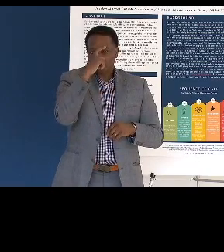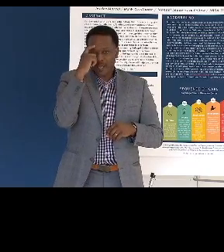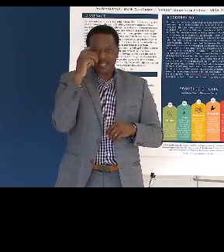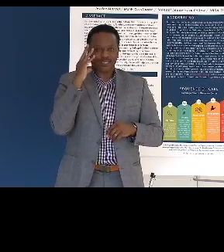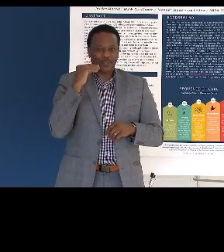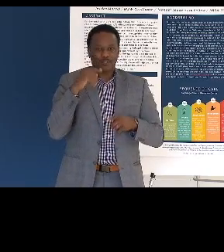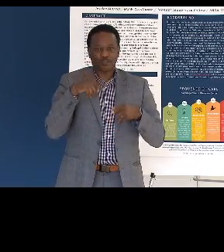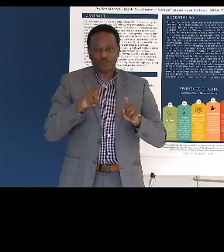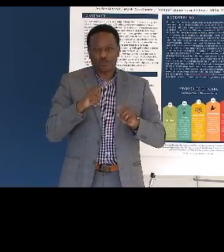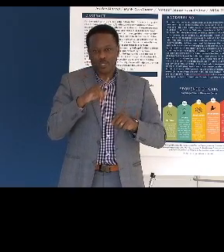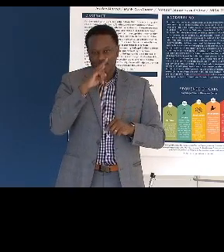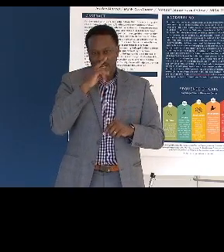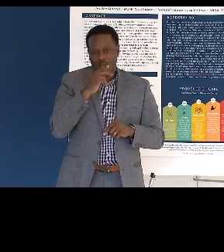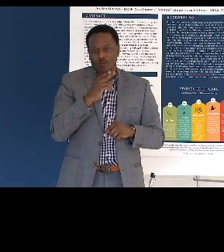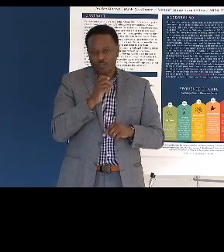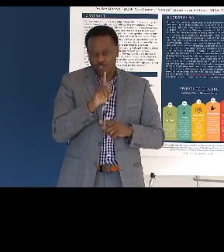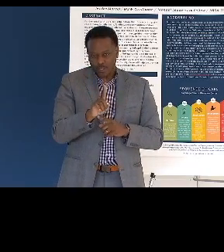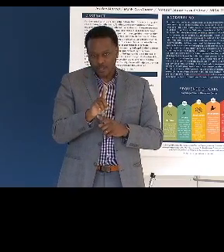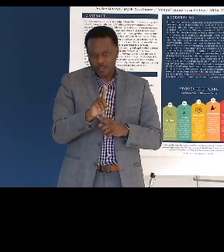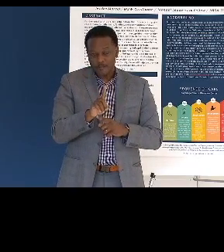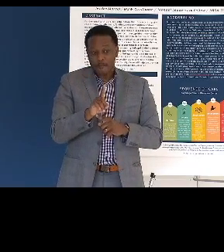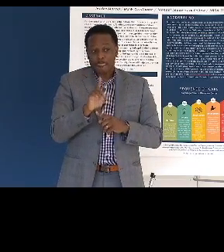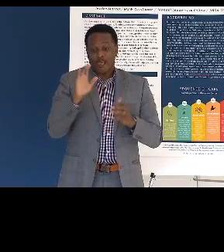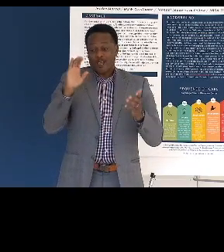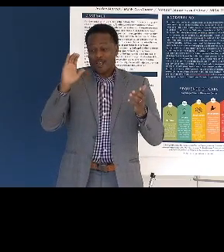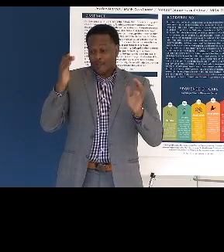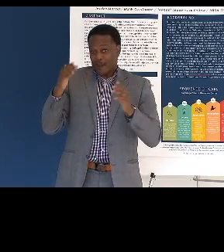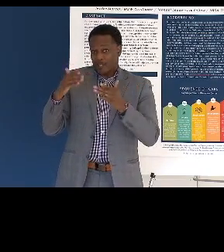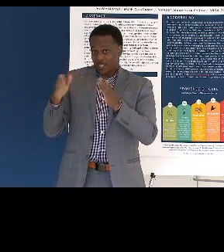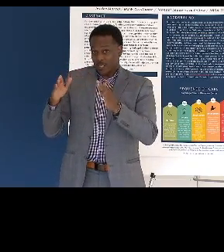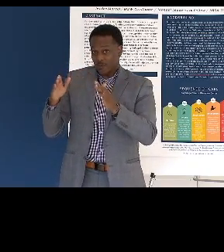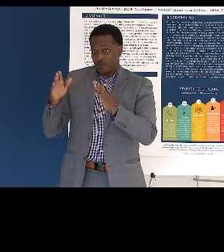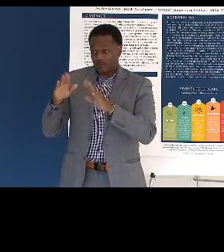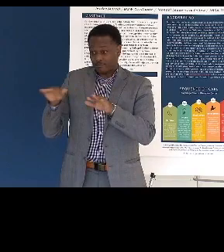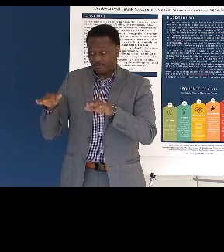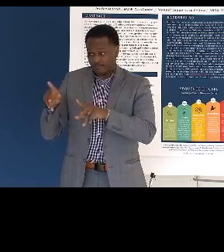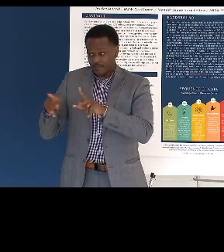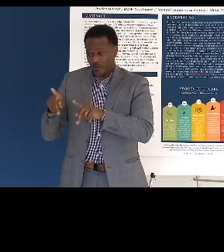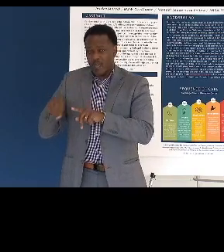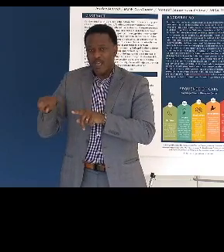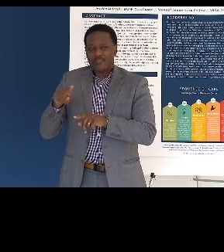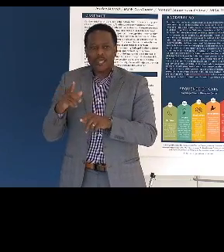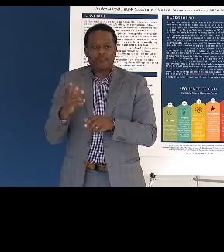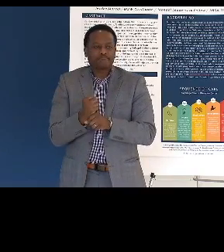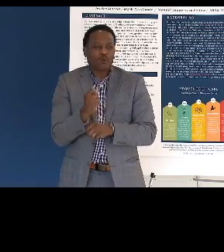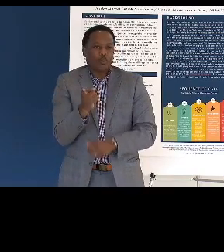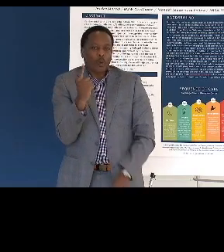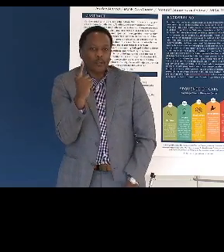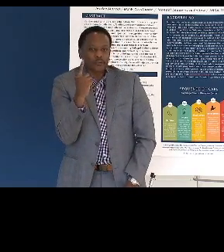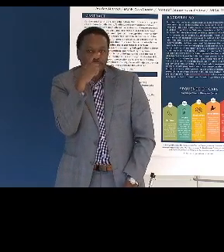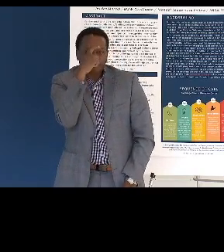in comparison to the general population, 60% of whom have experienced 1 in their lifetime.